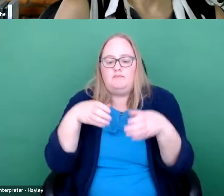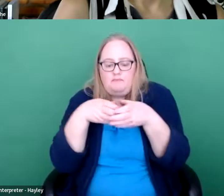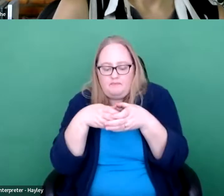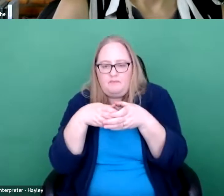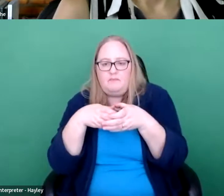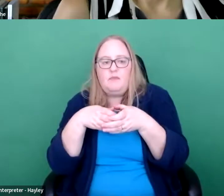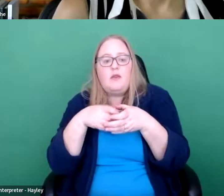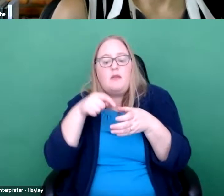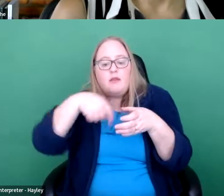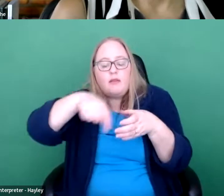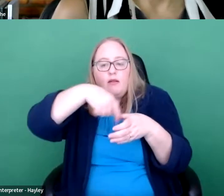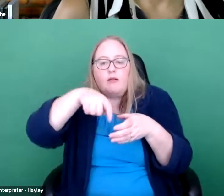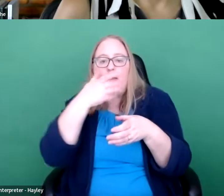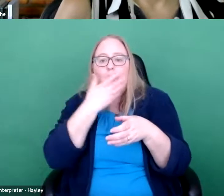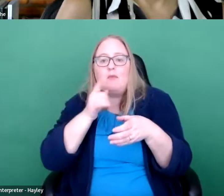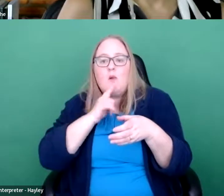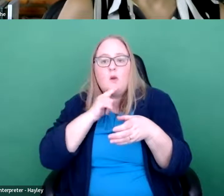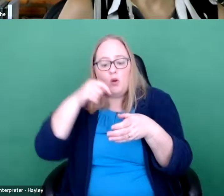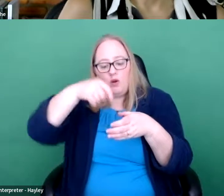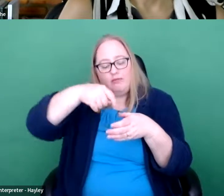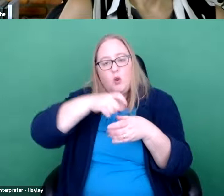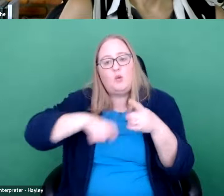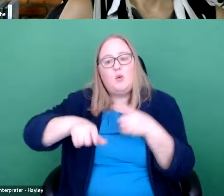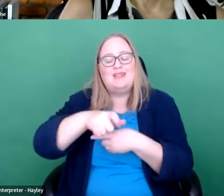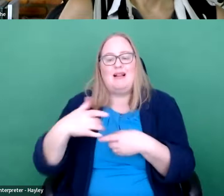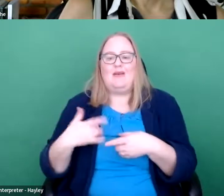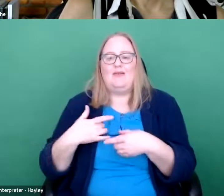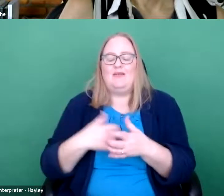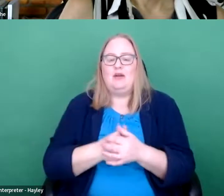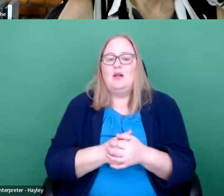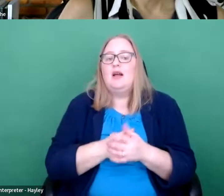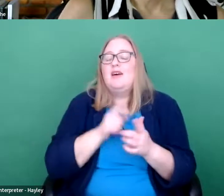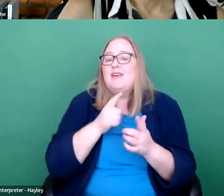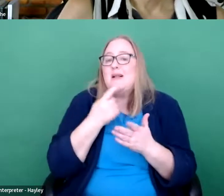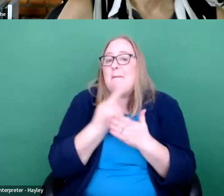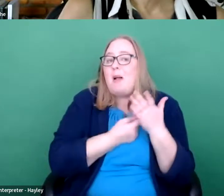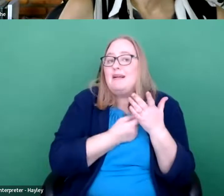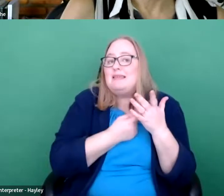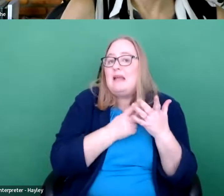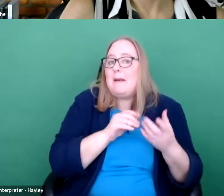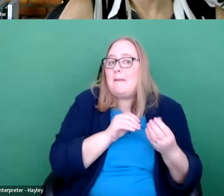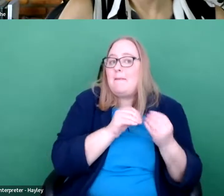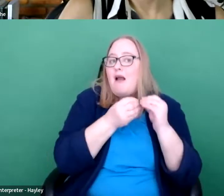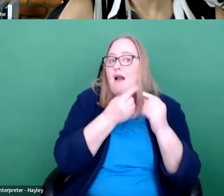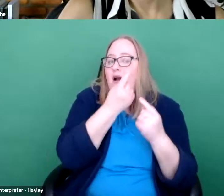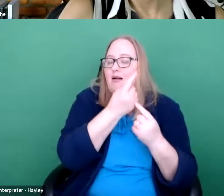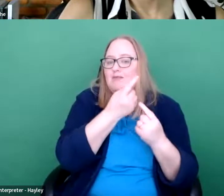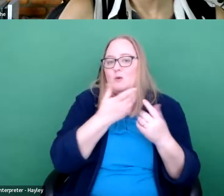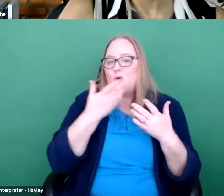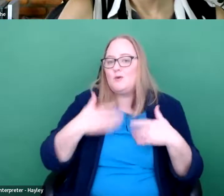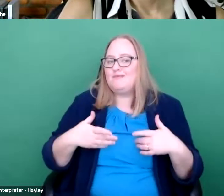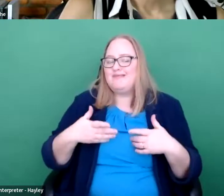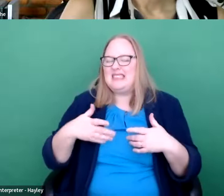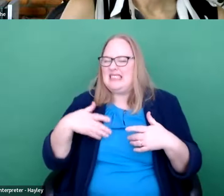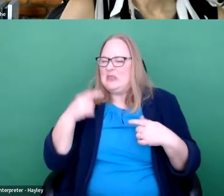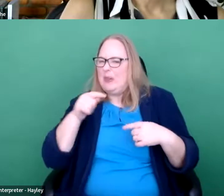that live in those local communities. And that is, again, not something that policymakers want to hear, because that means that they actually need to know what's going on the ground, and